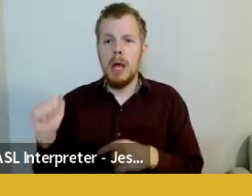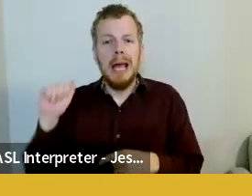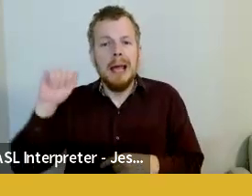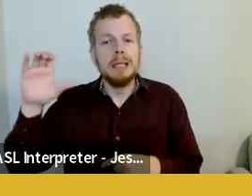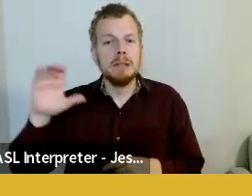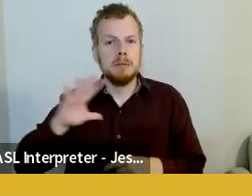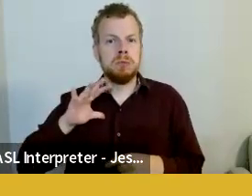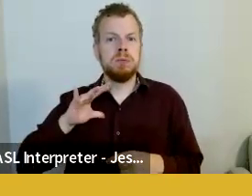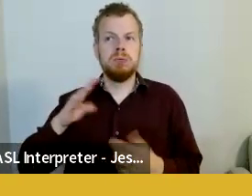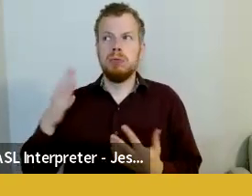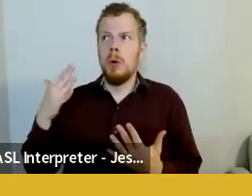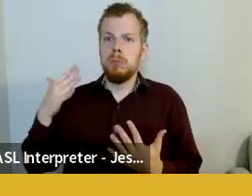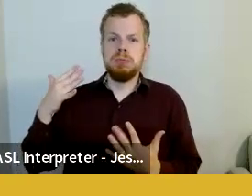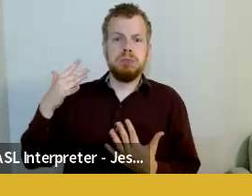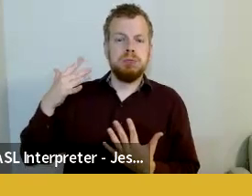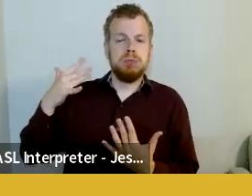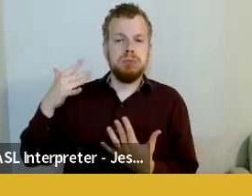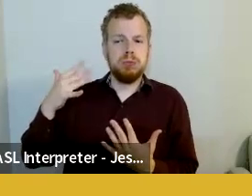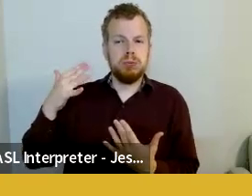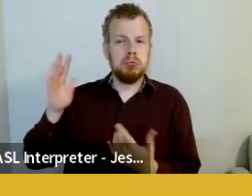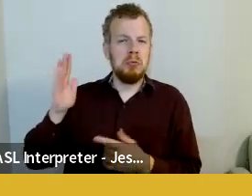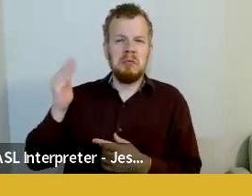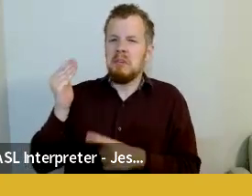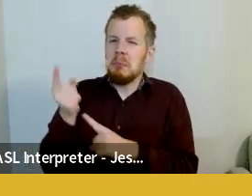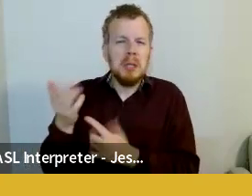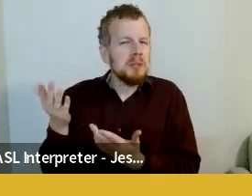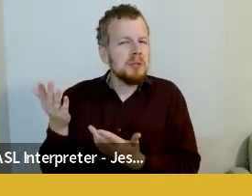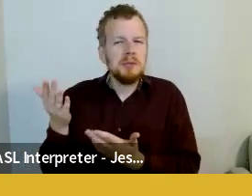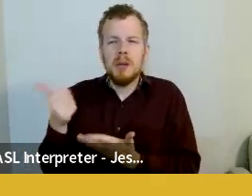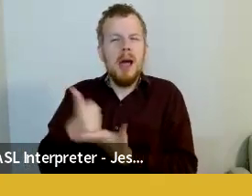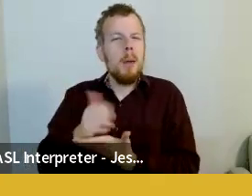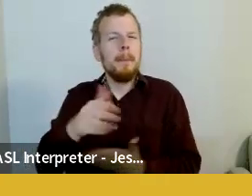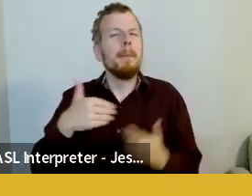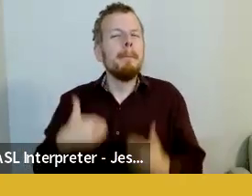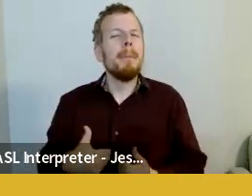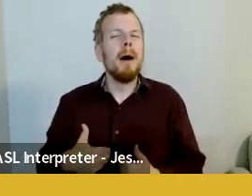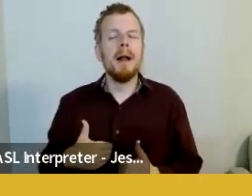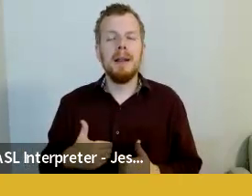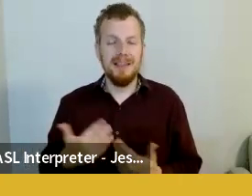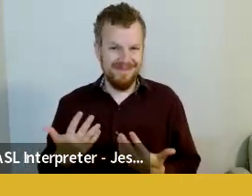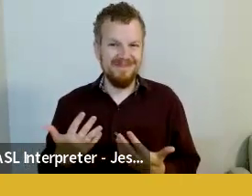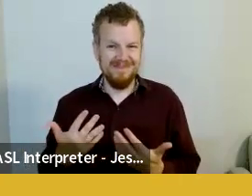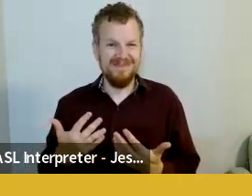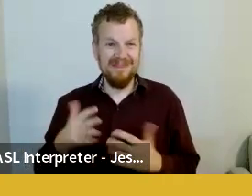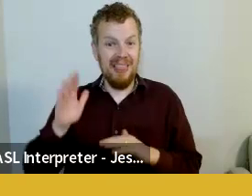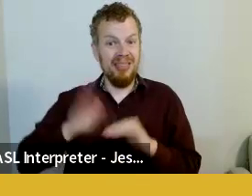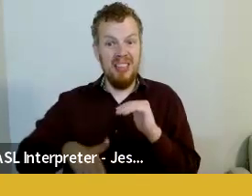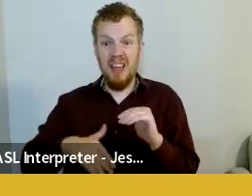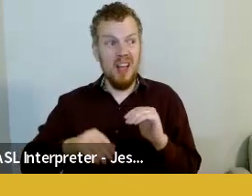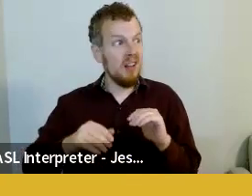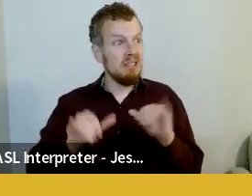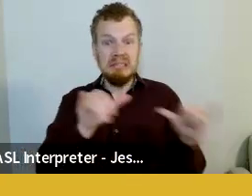our body temperatures, whether it's for 5 to 10 or 15 minutes, can essentially help our bodies out way more than essentially not getting any air at all,